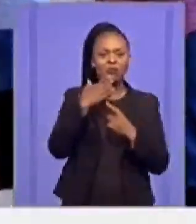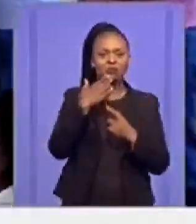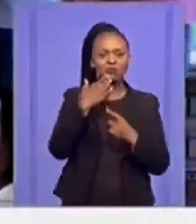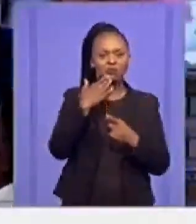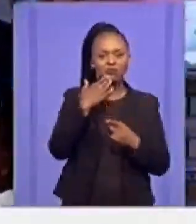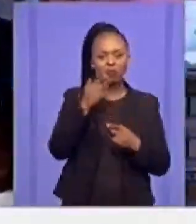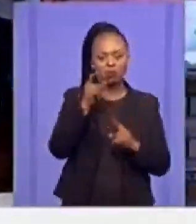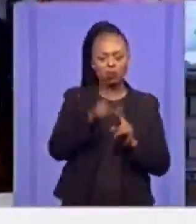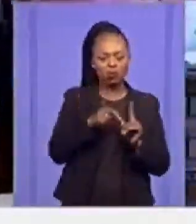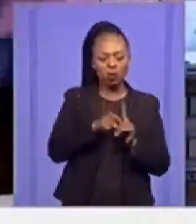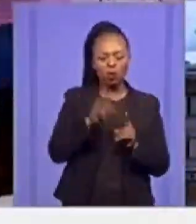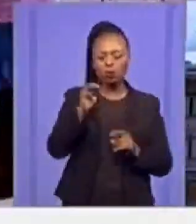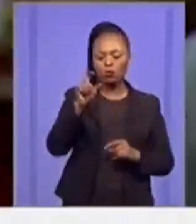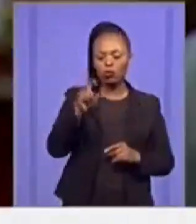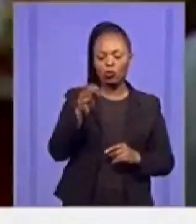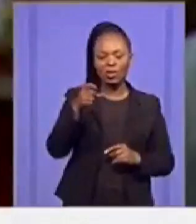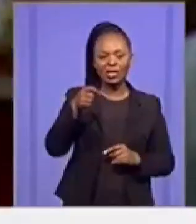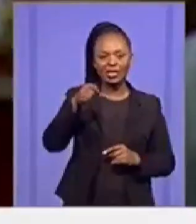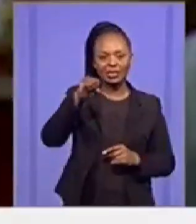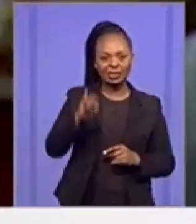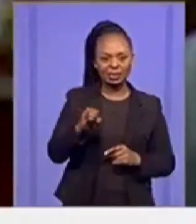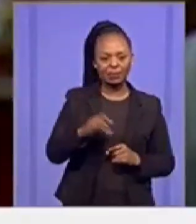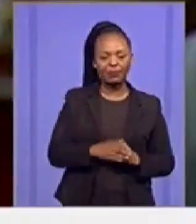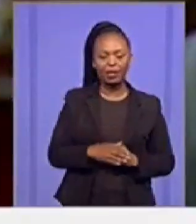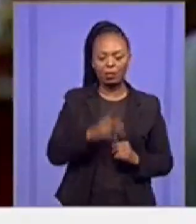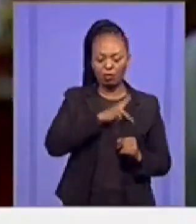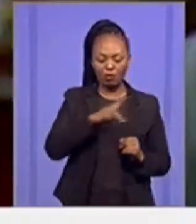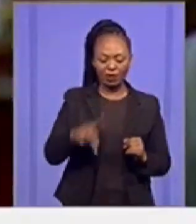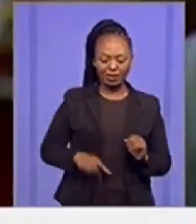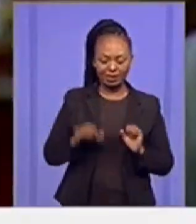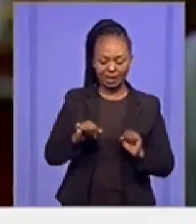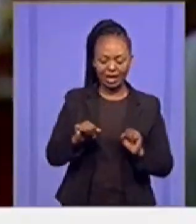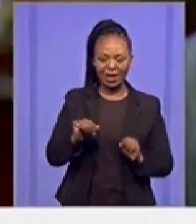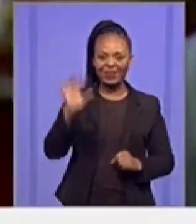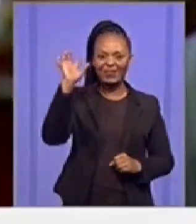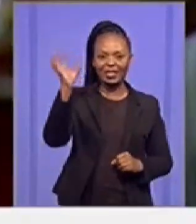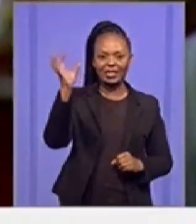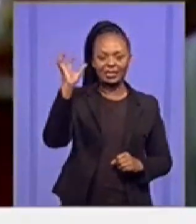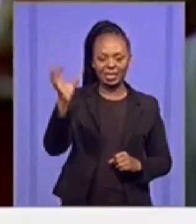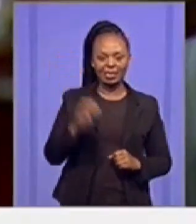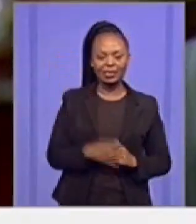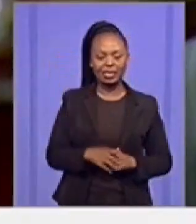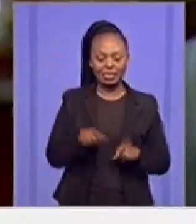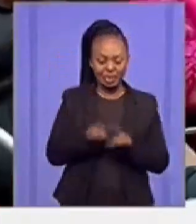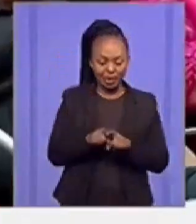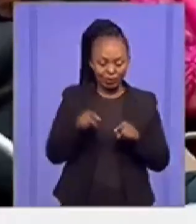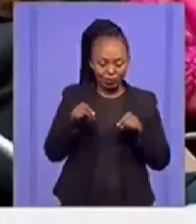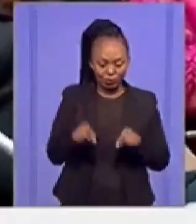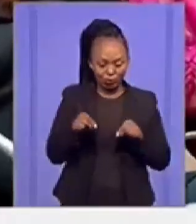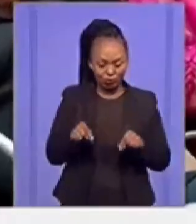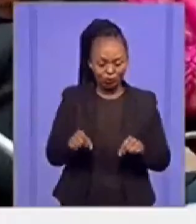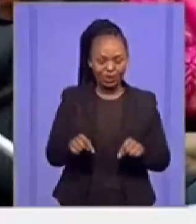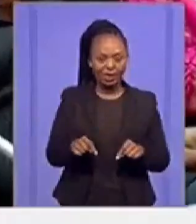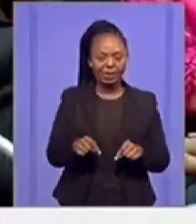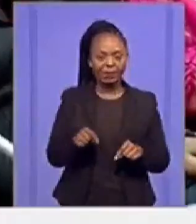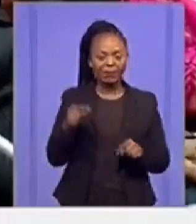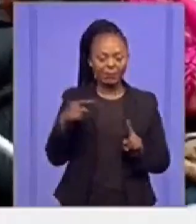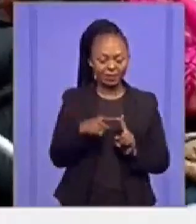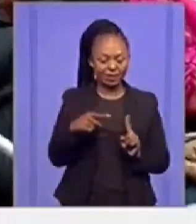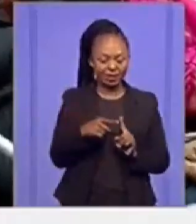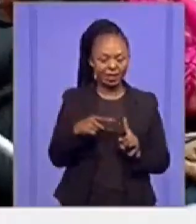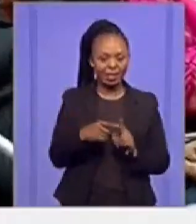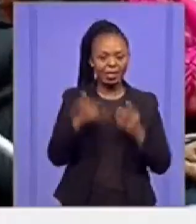kgolo Olisipikwana e le tona kgolo province ena ya Freistata e bile hona ka tsena le yena Tate Magwe